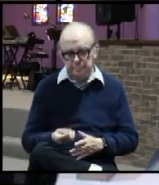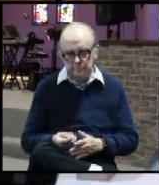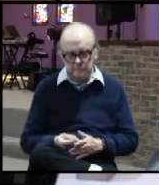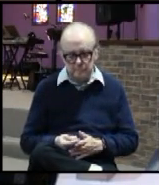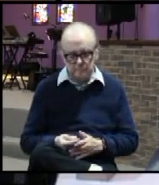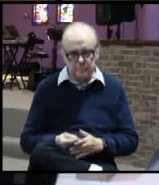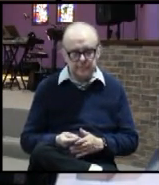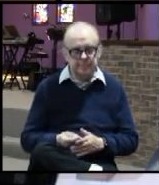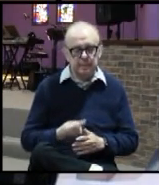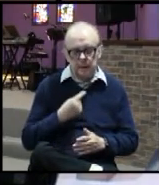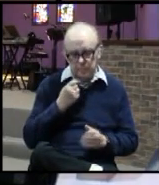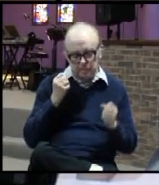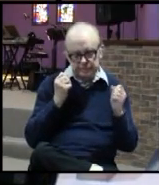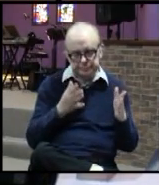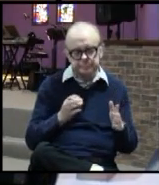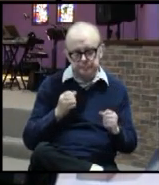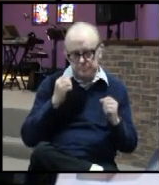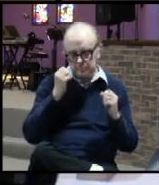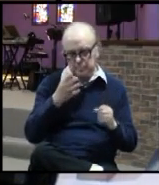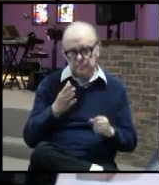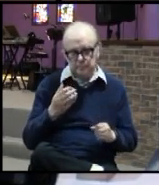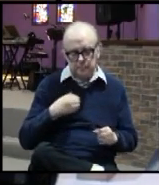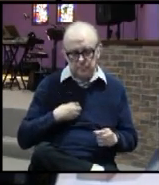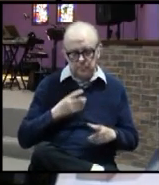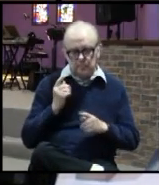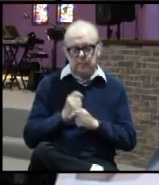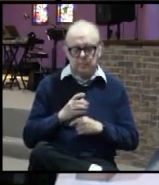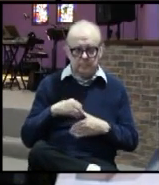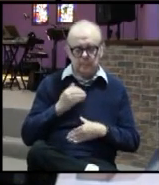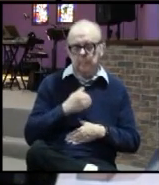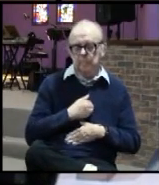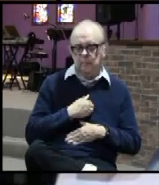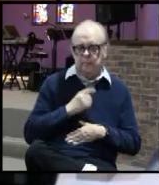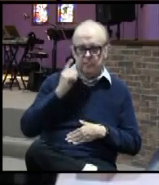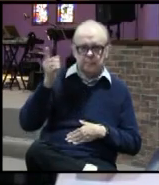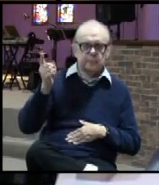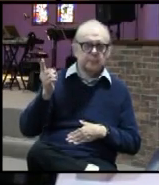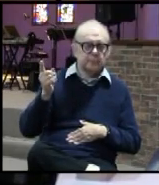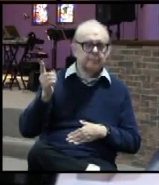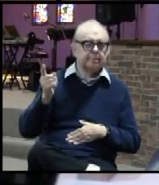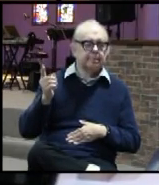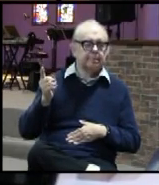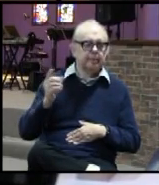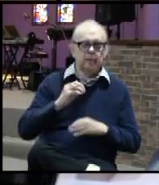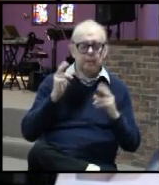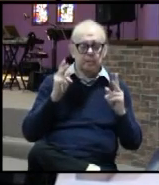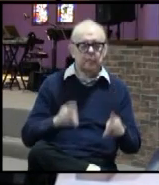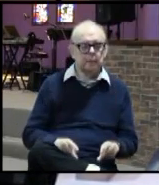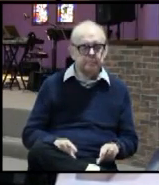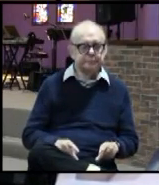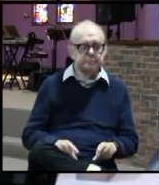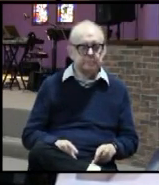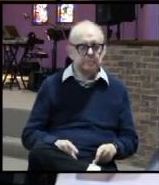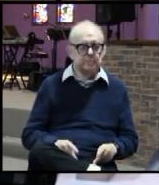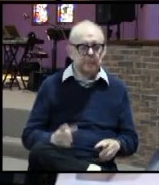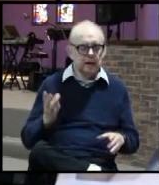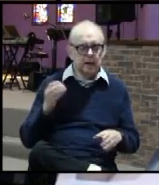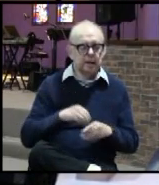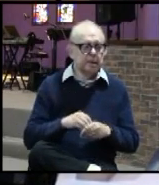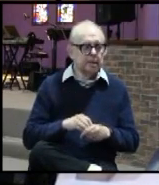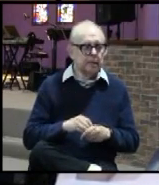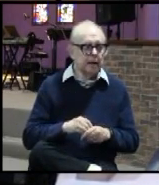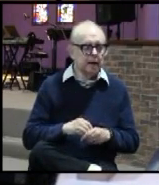to the Father. He was saying, Father, I have entrusted my spirit to you. Nobody else can get in here and